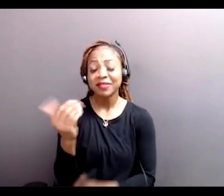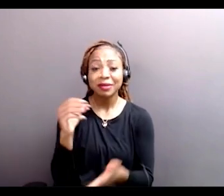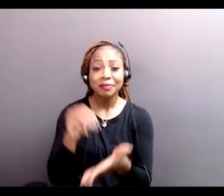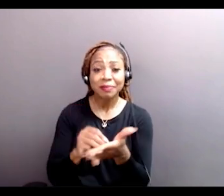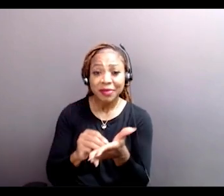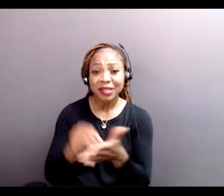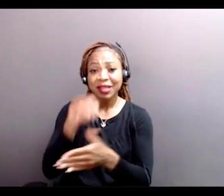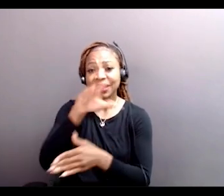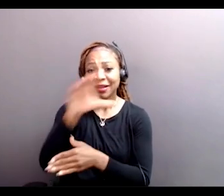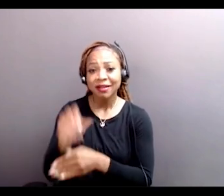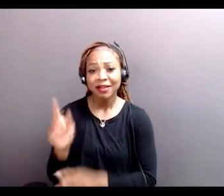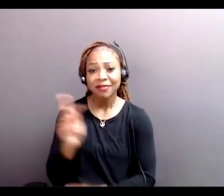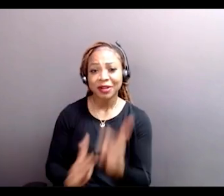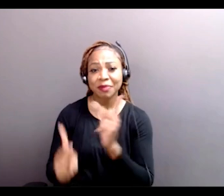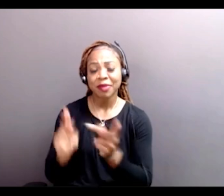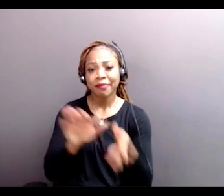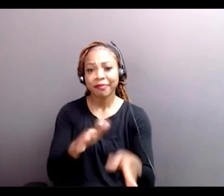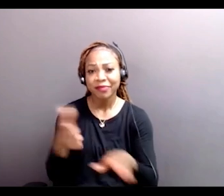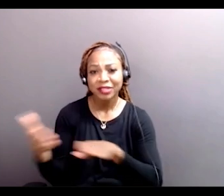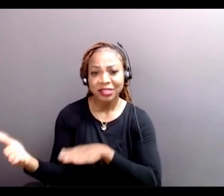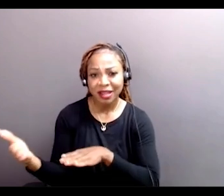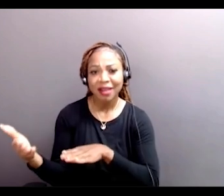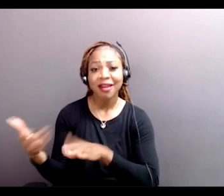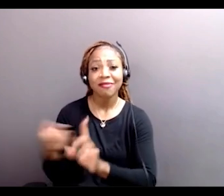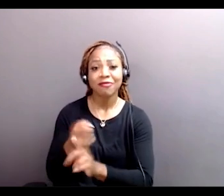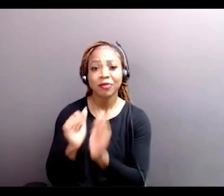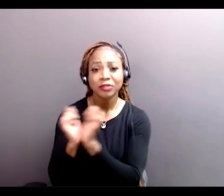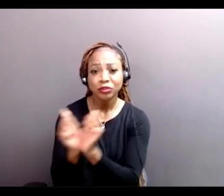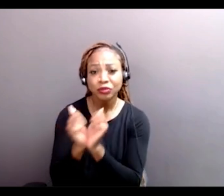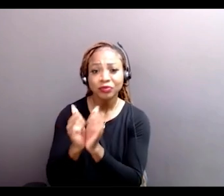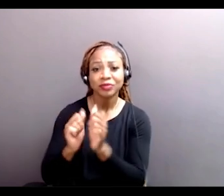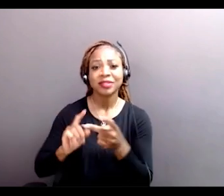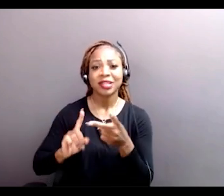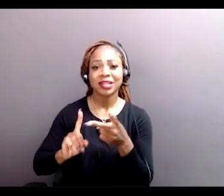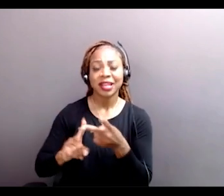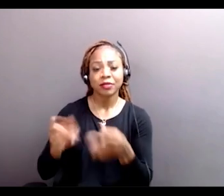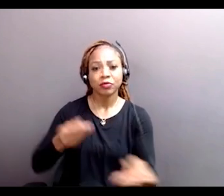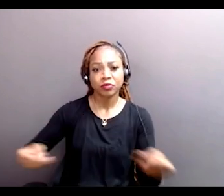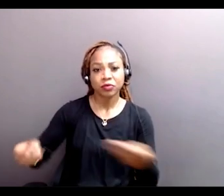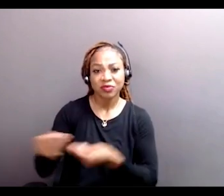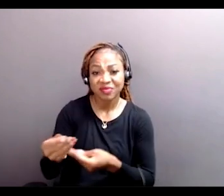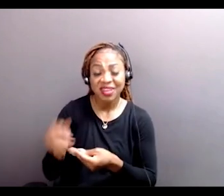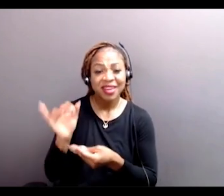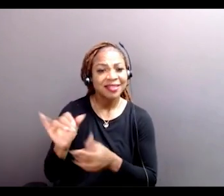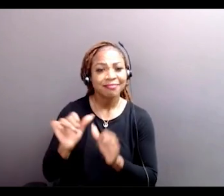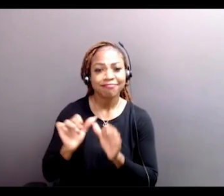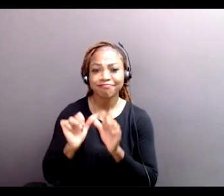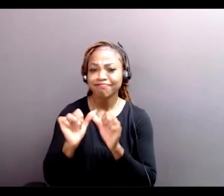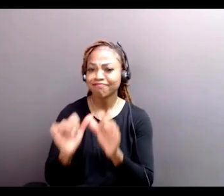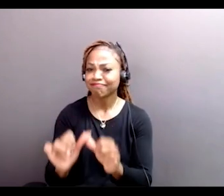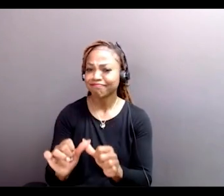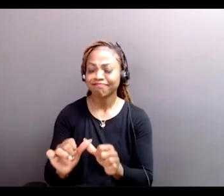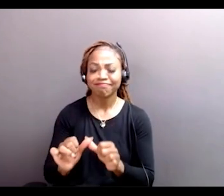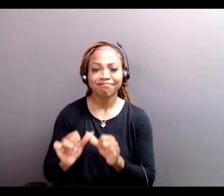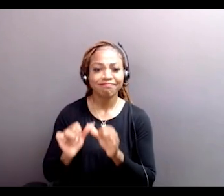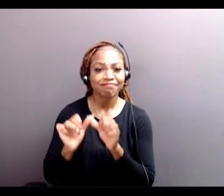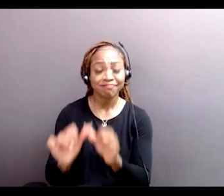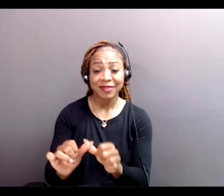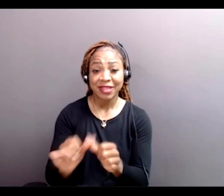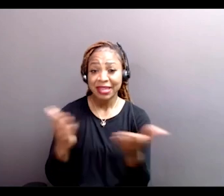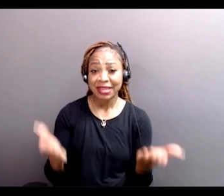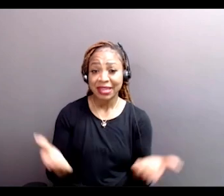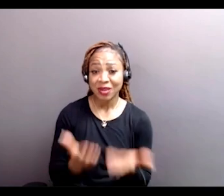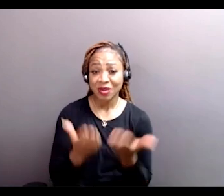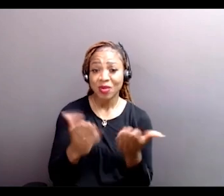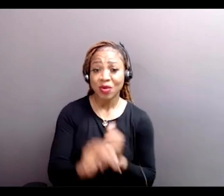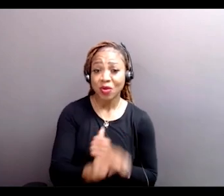African people lost their lives in liberty to slavery and the transatlantic slave trade. That continues to resonate not only in North